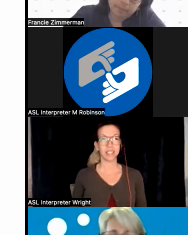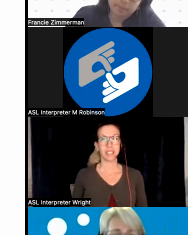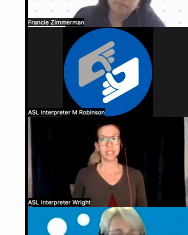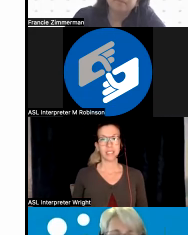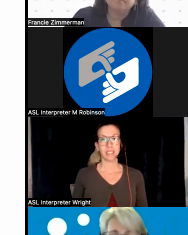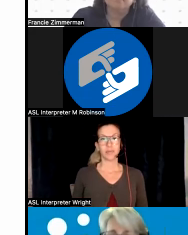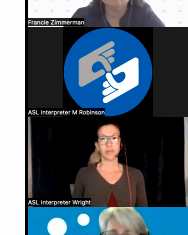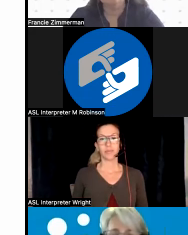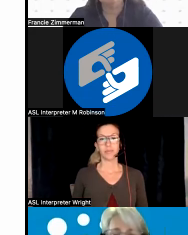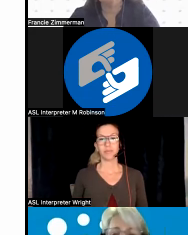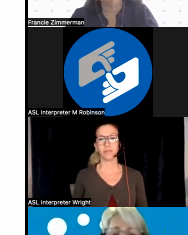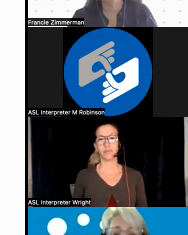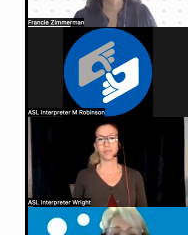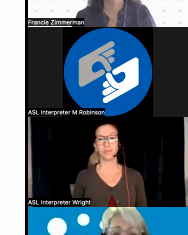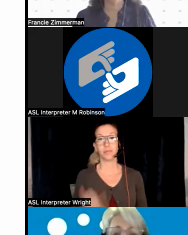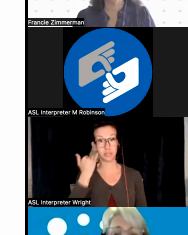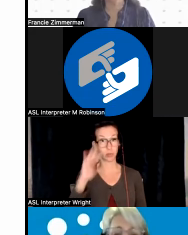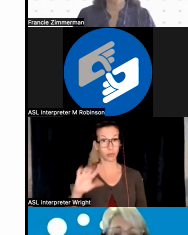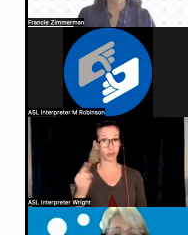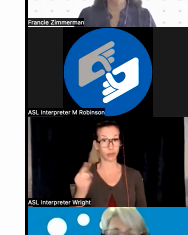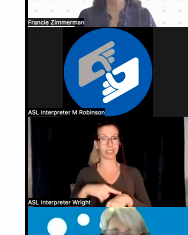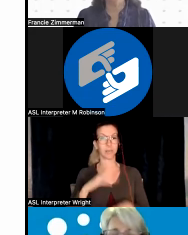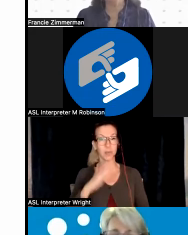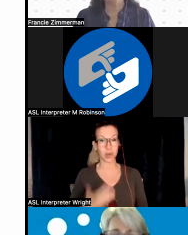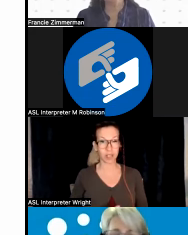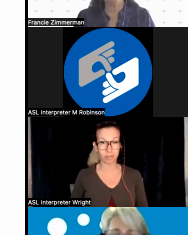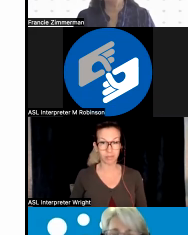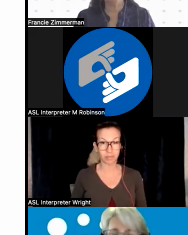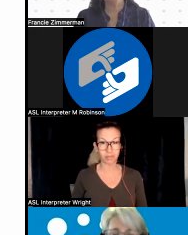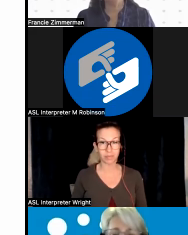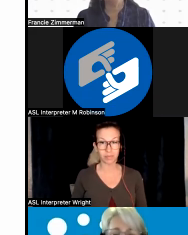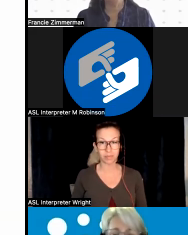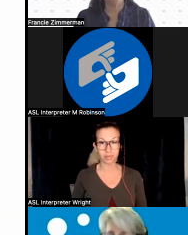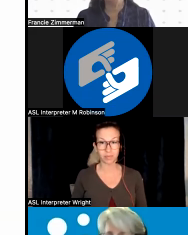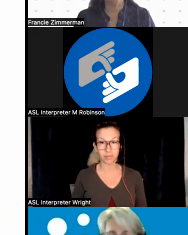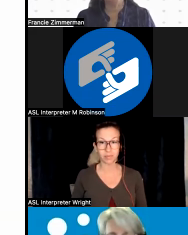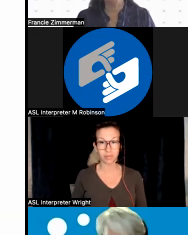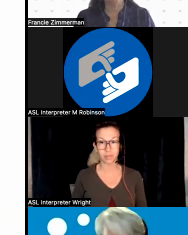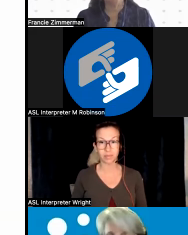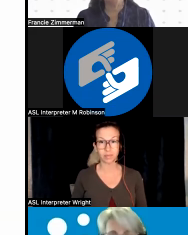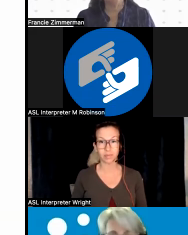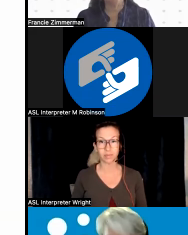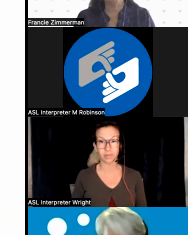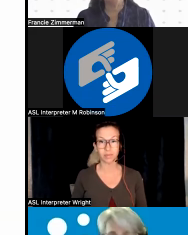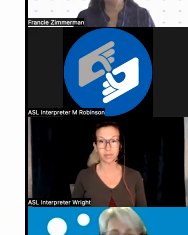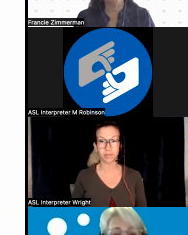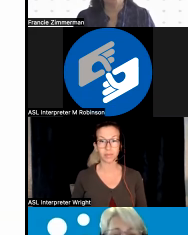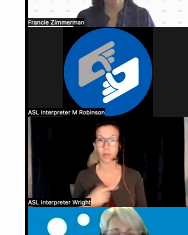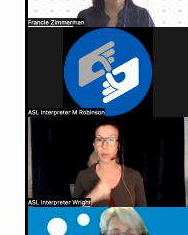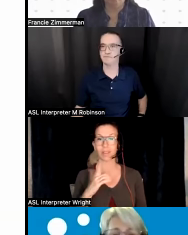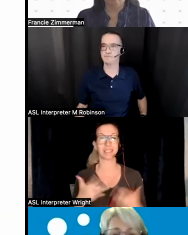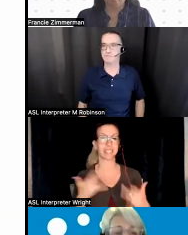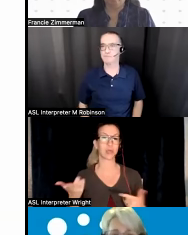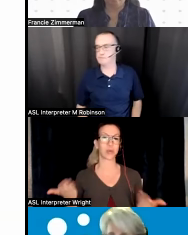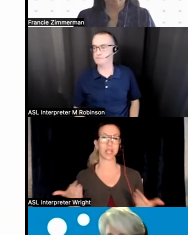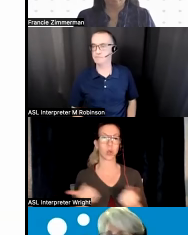Barbara said, if this is your first time, welcome. If this is, if you've been attending our sessions, just know that we're so excited that you're here with us and